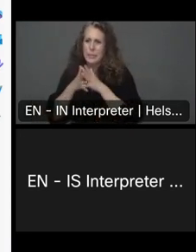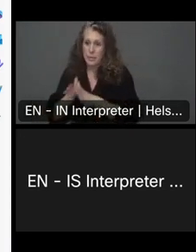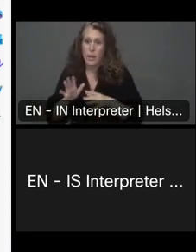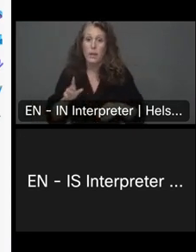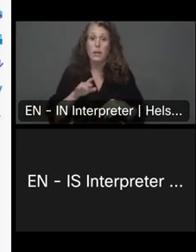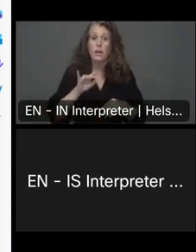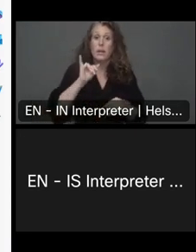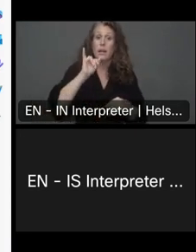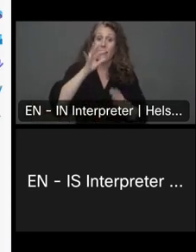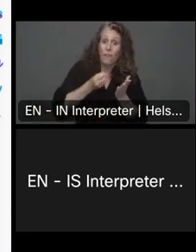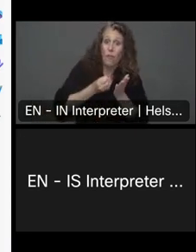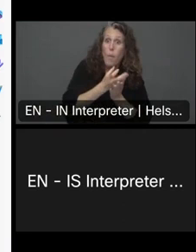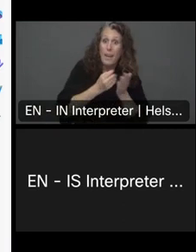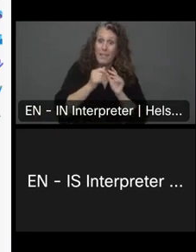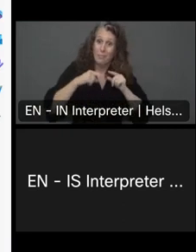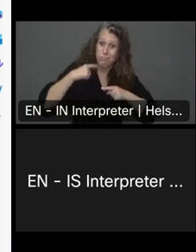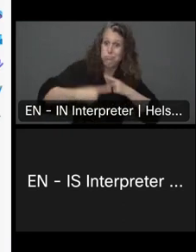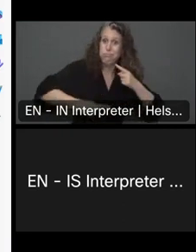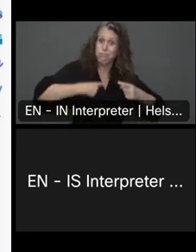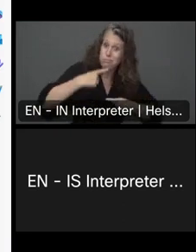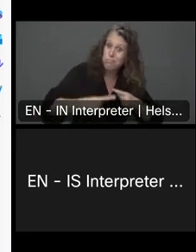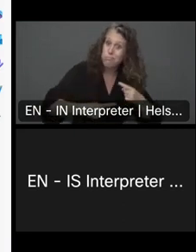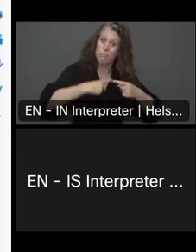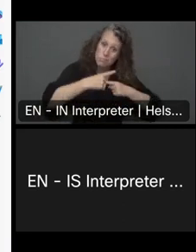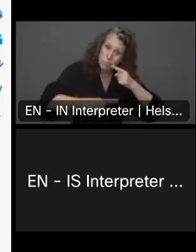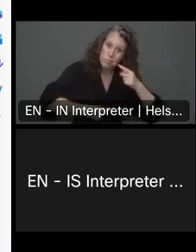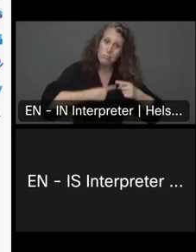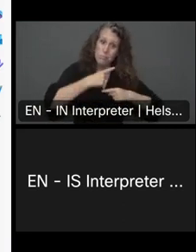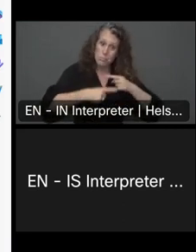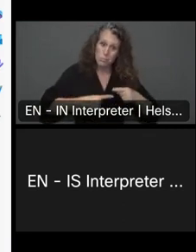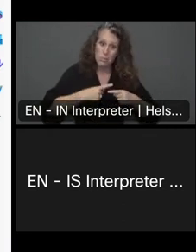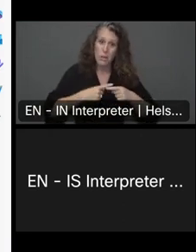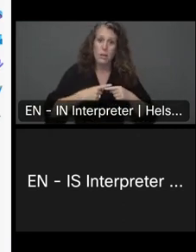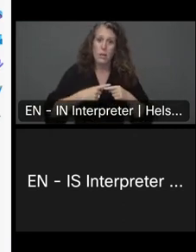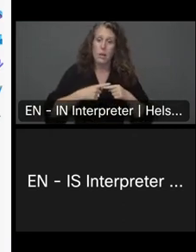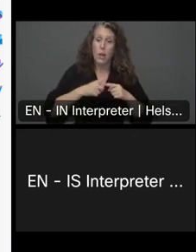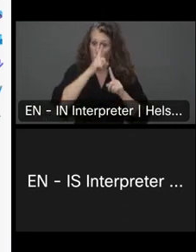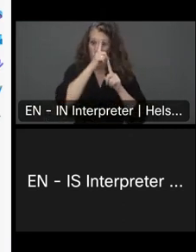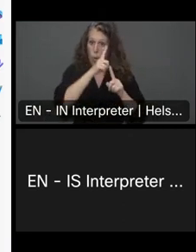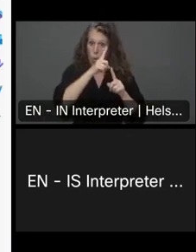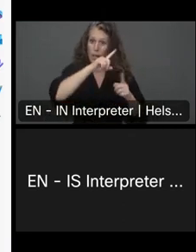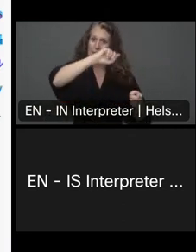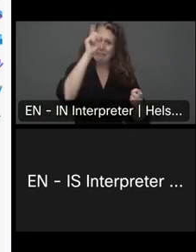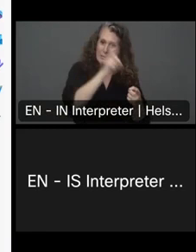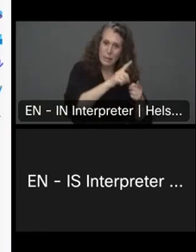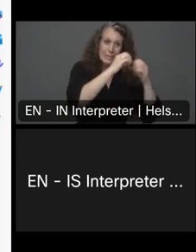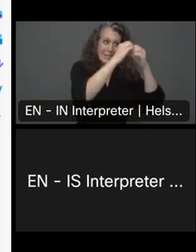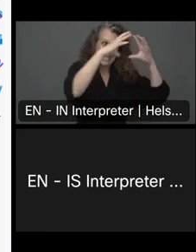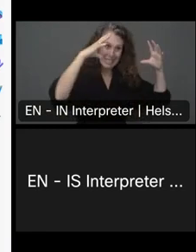constant, tend to minimize both conceptual complexity and usage complexity,